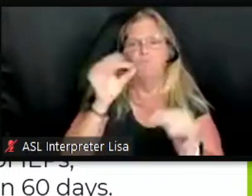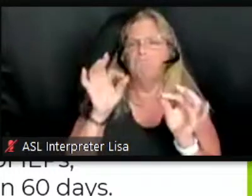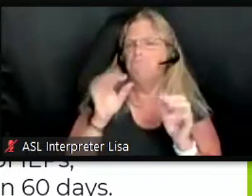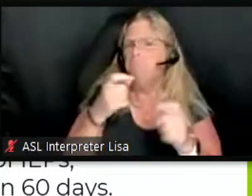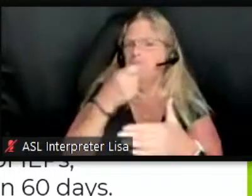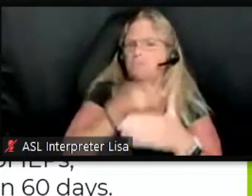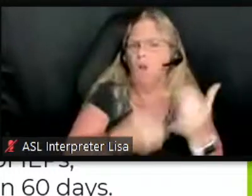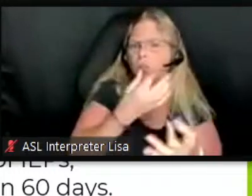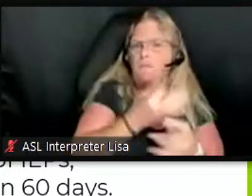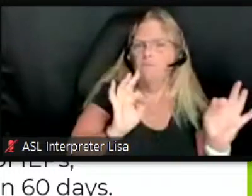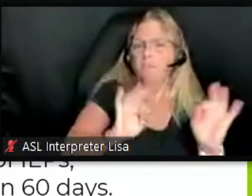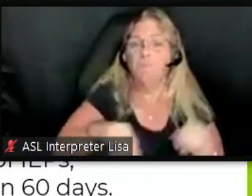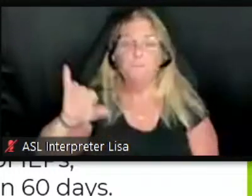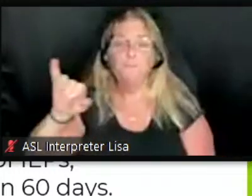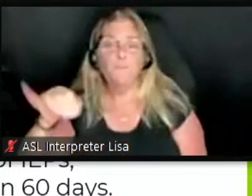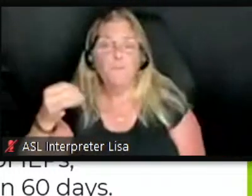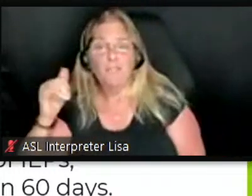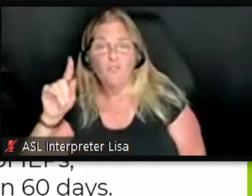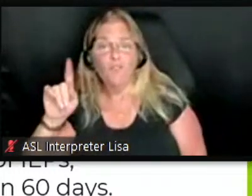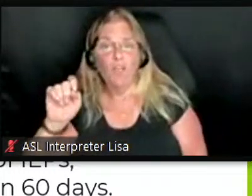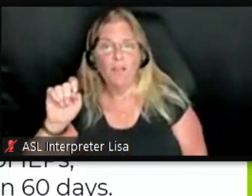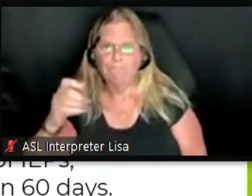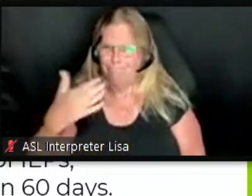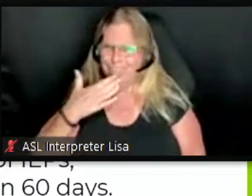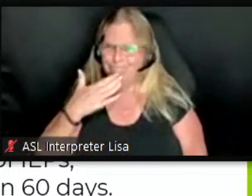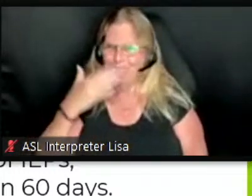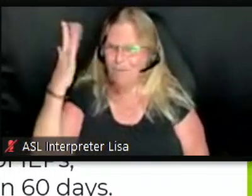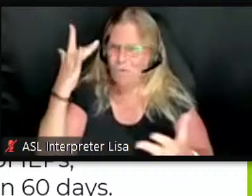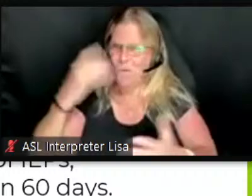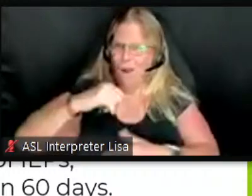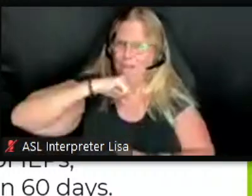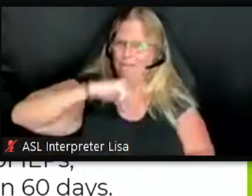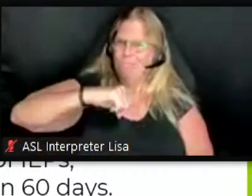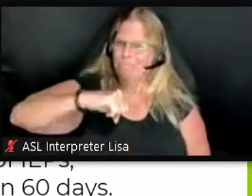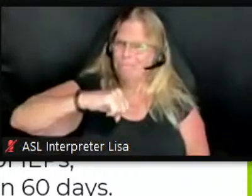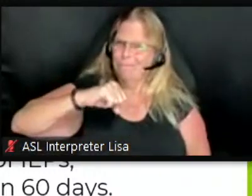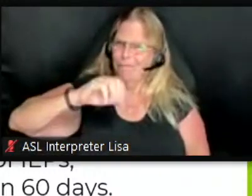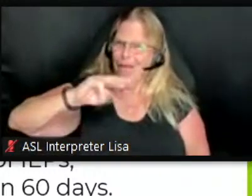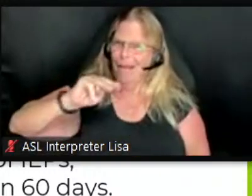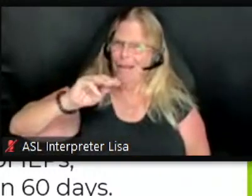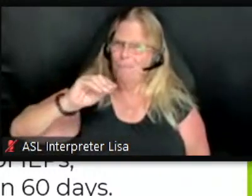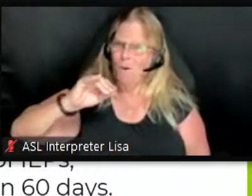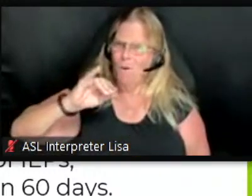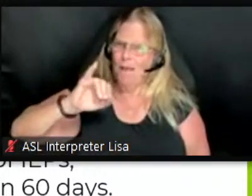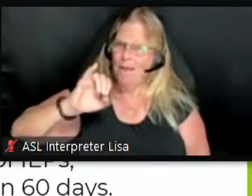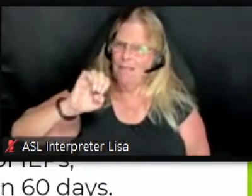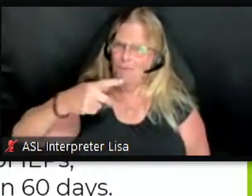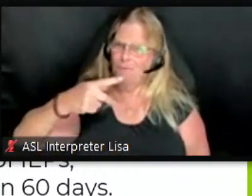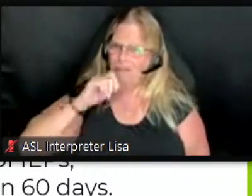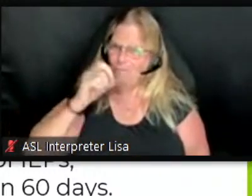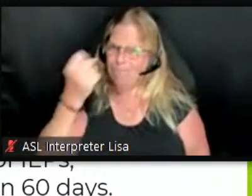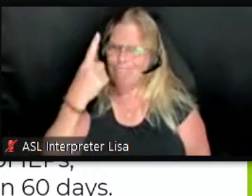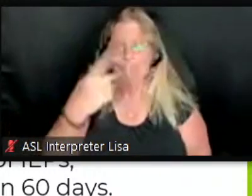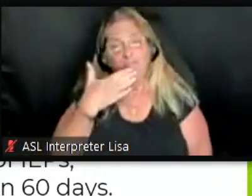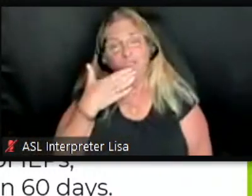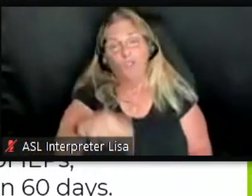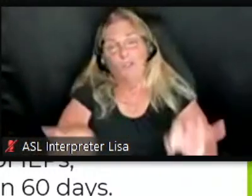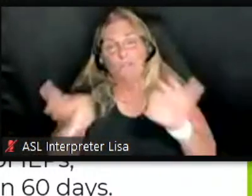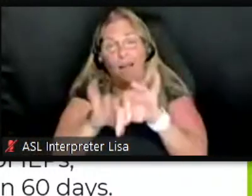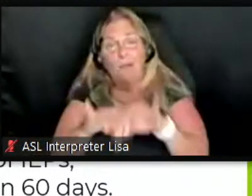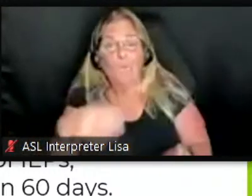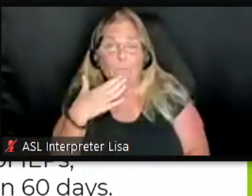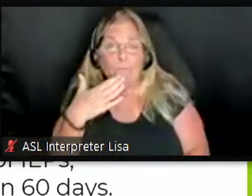Thank you. Then I don't understand why they don't want to use it. I mean, that's good value. So thank you very much.